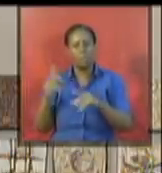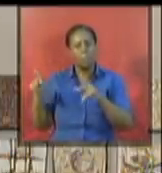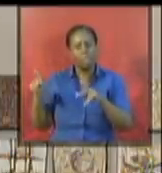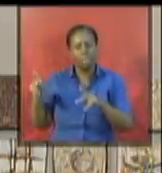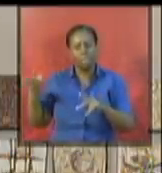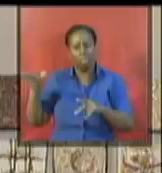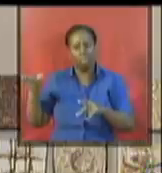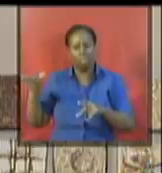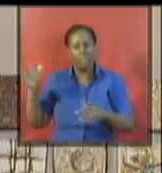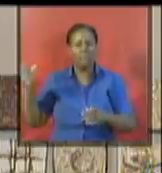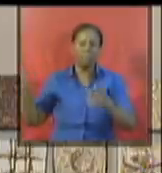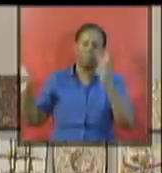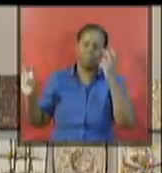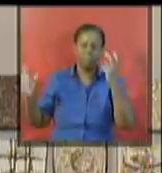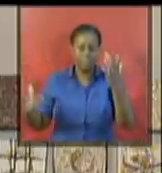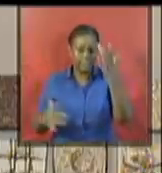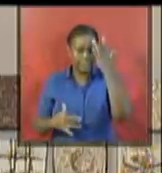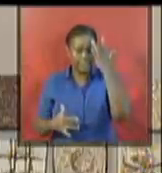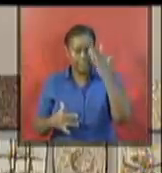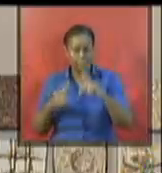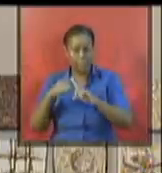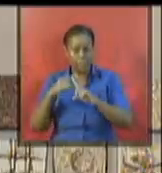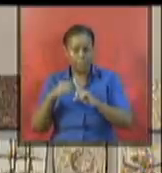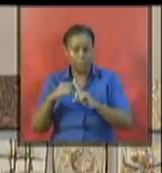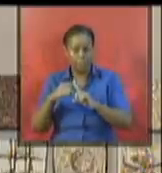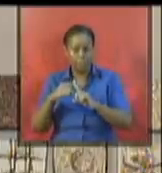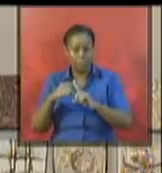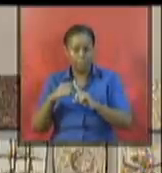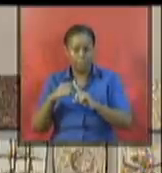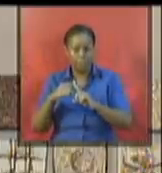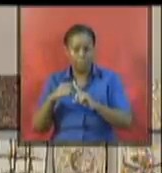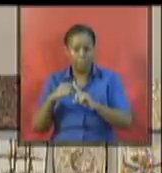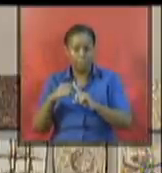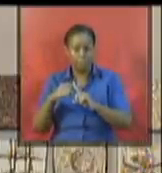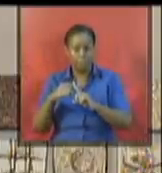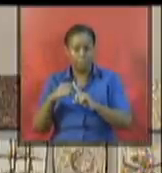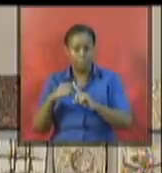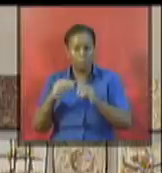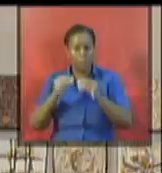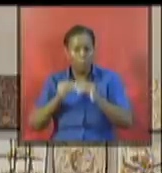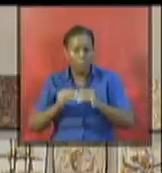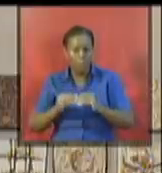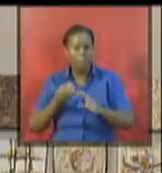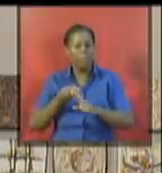get updated with those figures just before we come on.